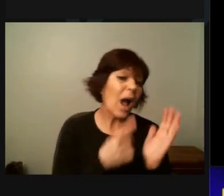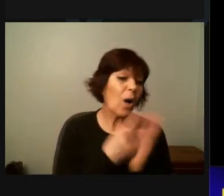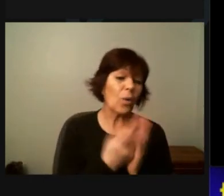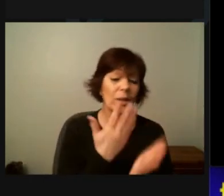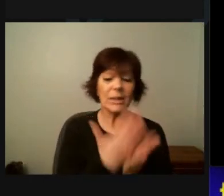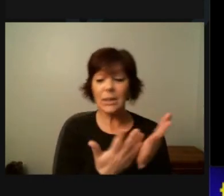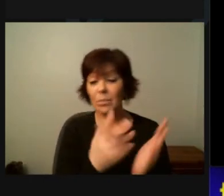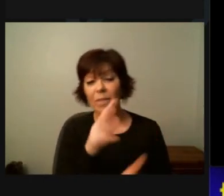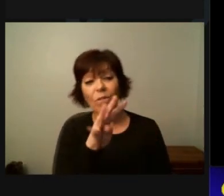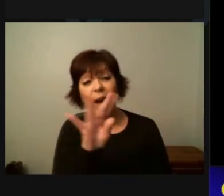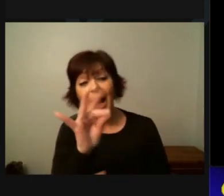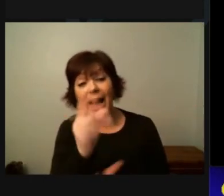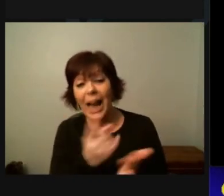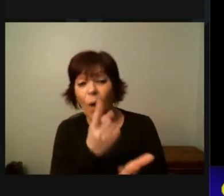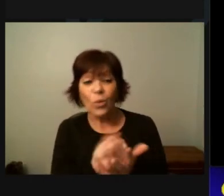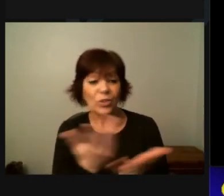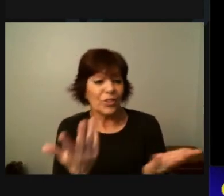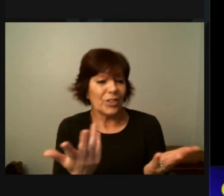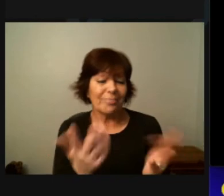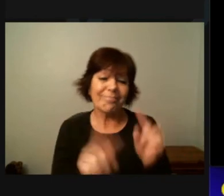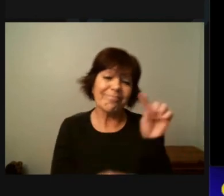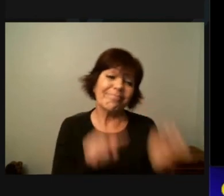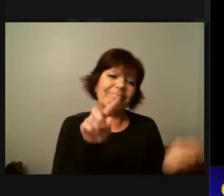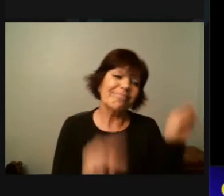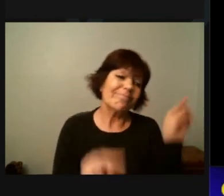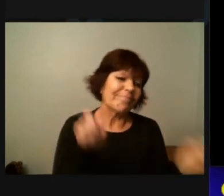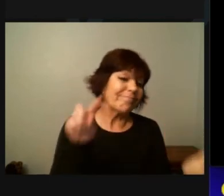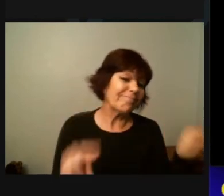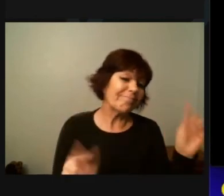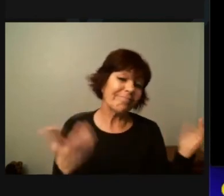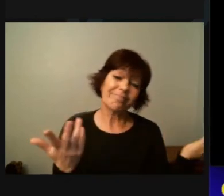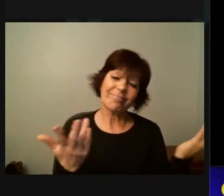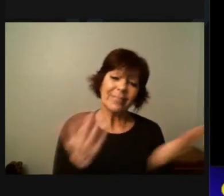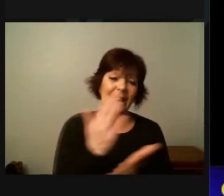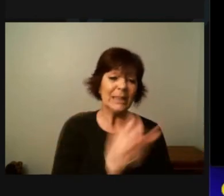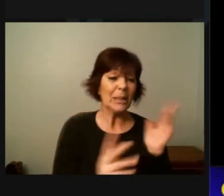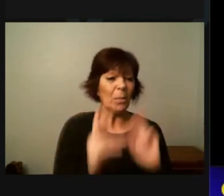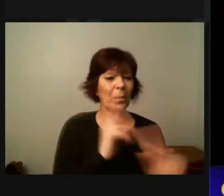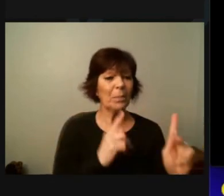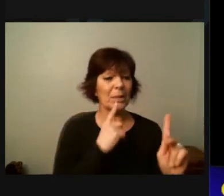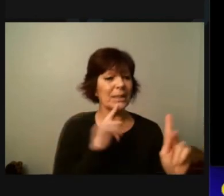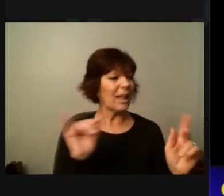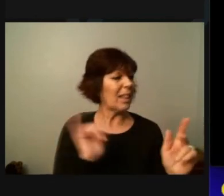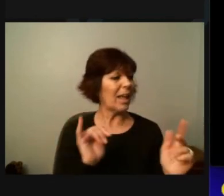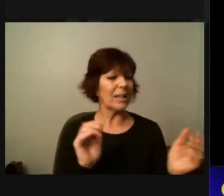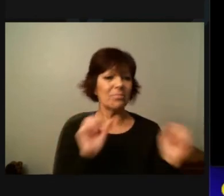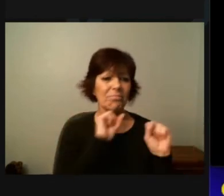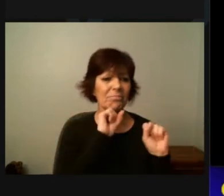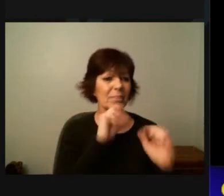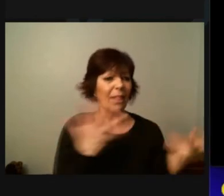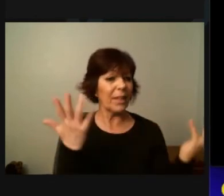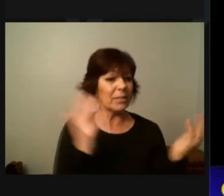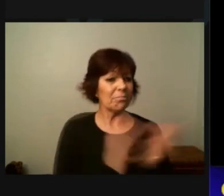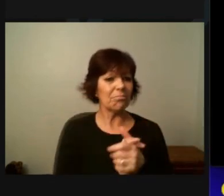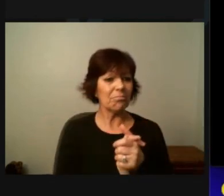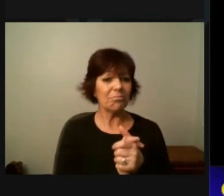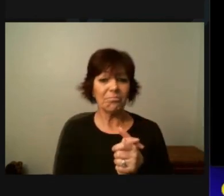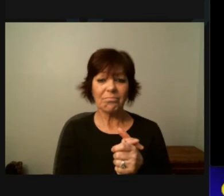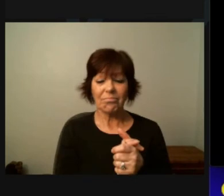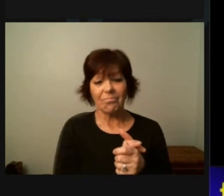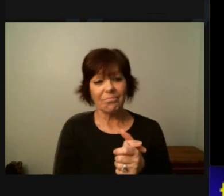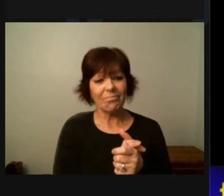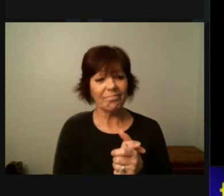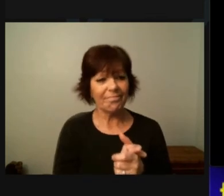48 hours. Some people got better slowly. Some people said it was like I flipped a switch and I felt